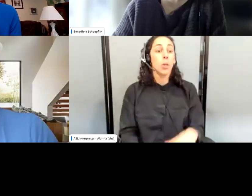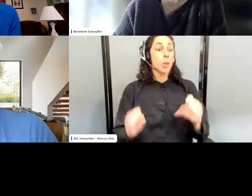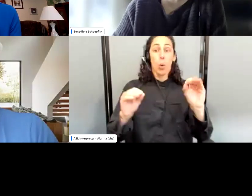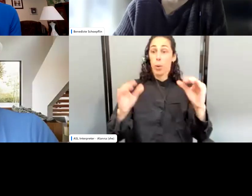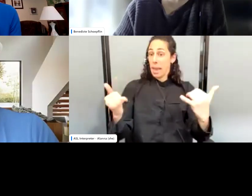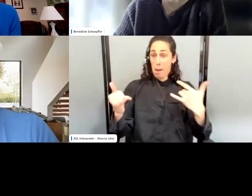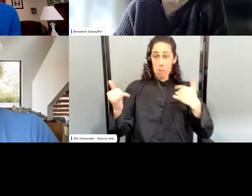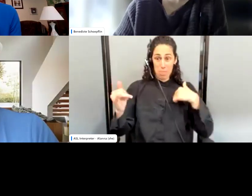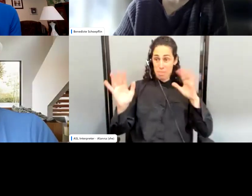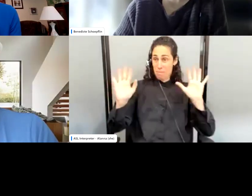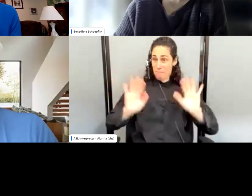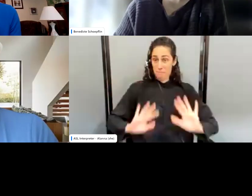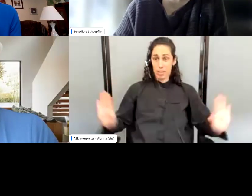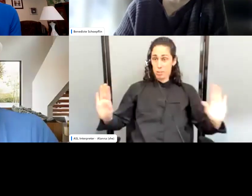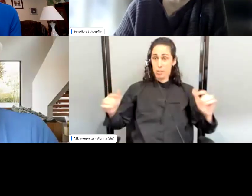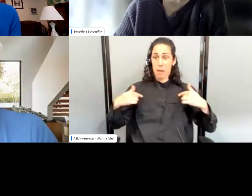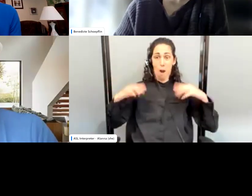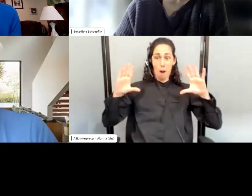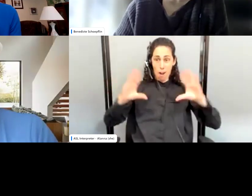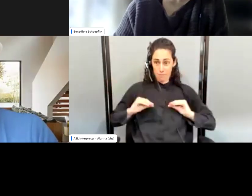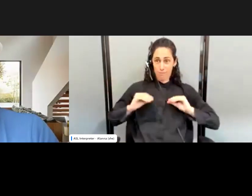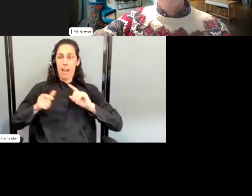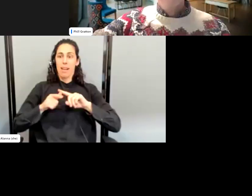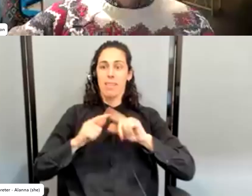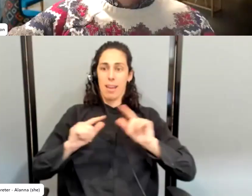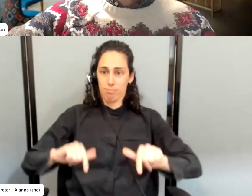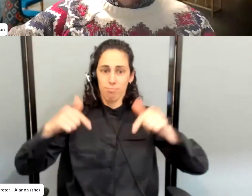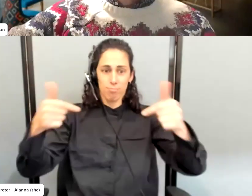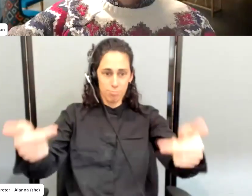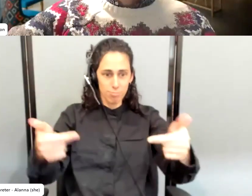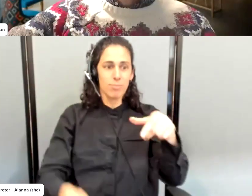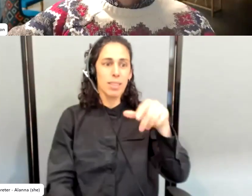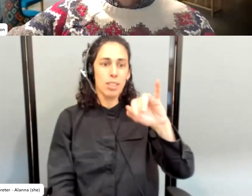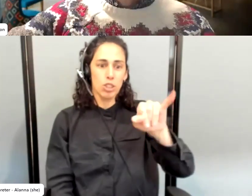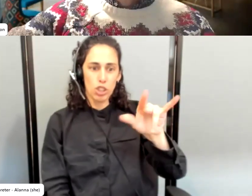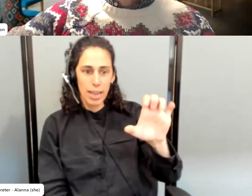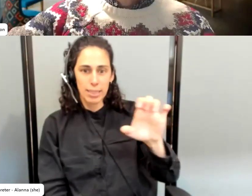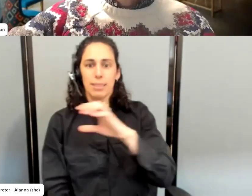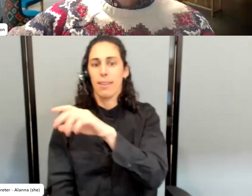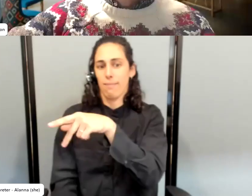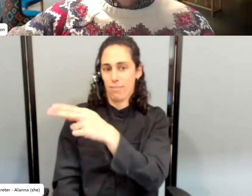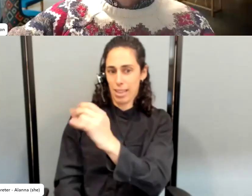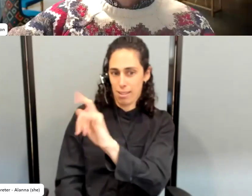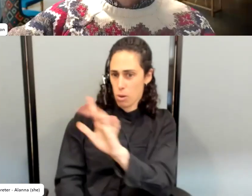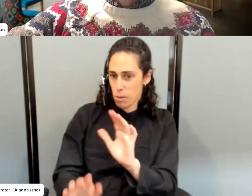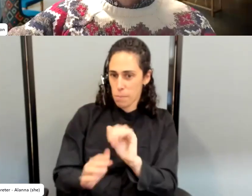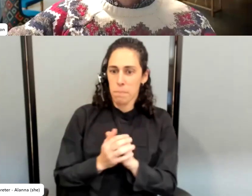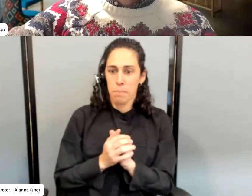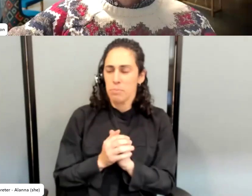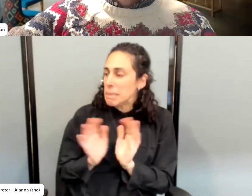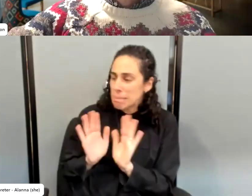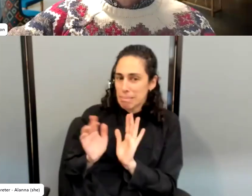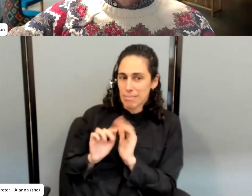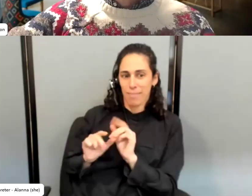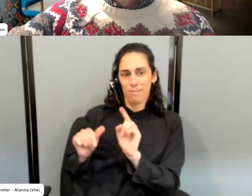and Phil take over whenever you're ready. Actually, I think Ken is going to do a little bit of introduction first, then over to me. Go ahead, Ken.